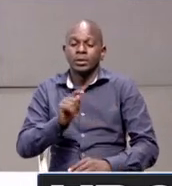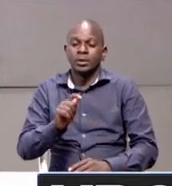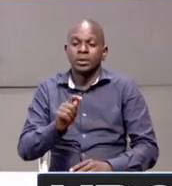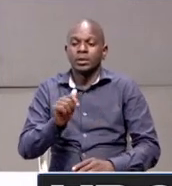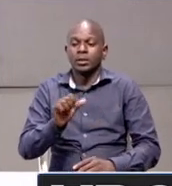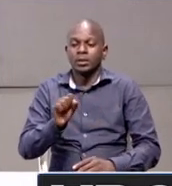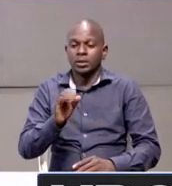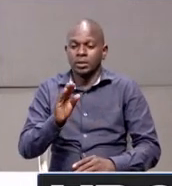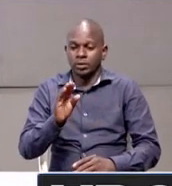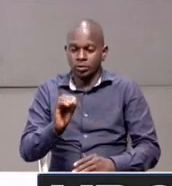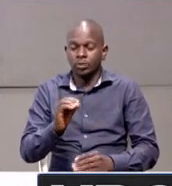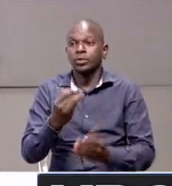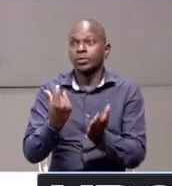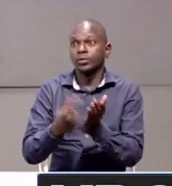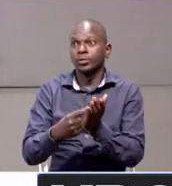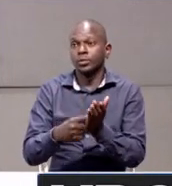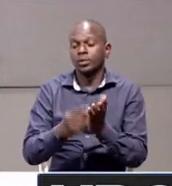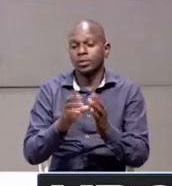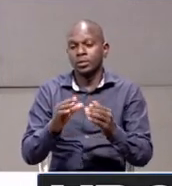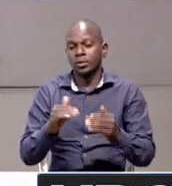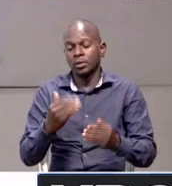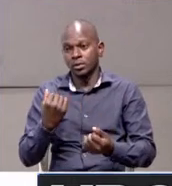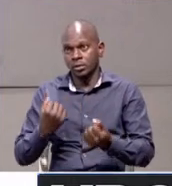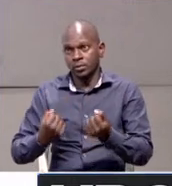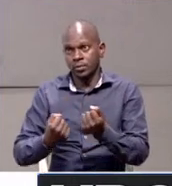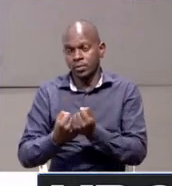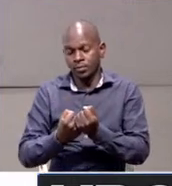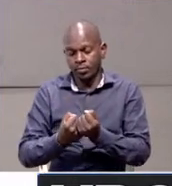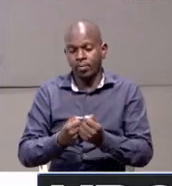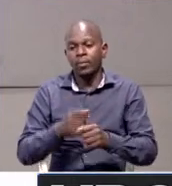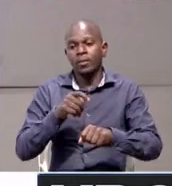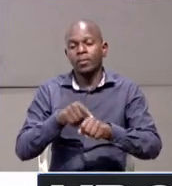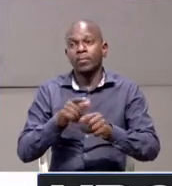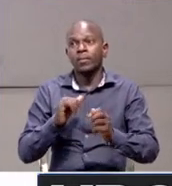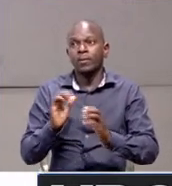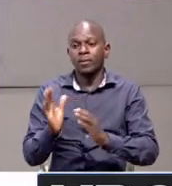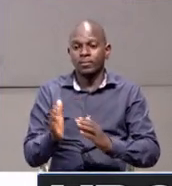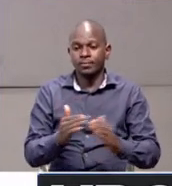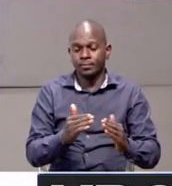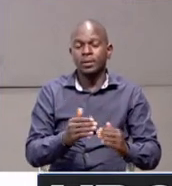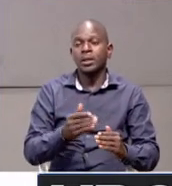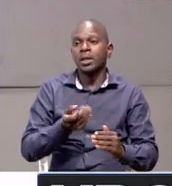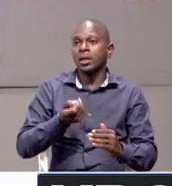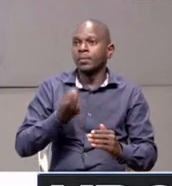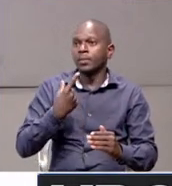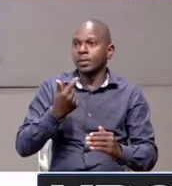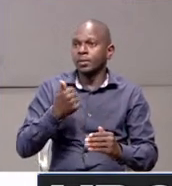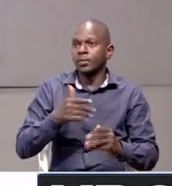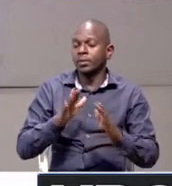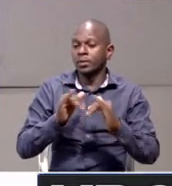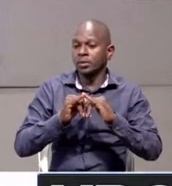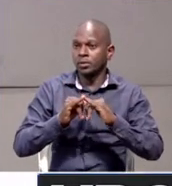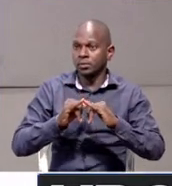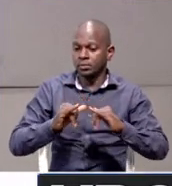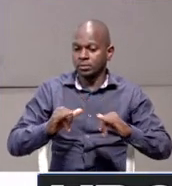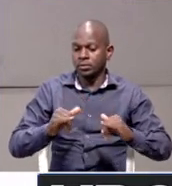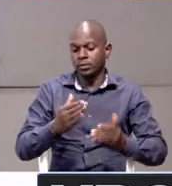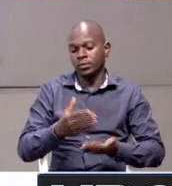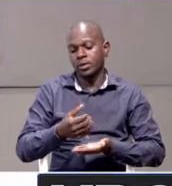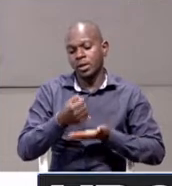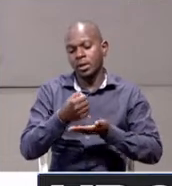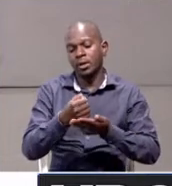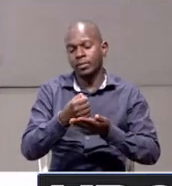now Humanitarian Development Agency with support from Time to Help organized a medical camp at Kimi Island to help the